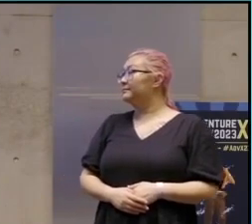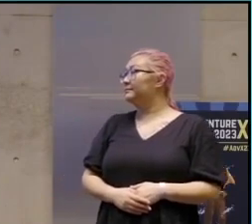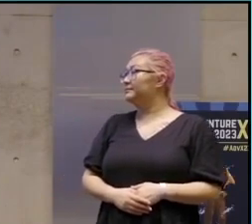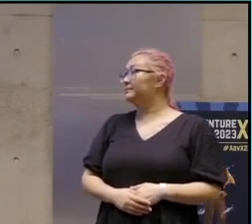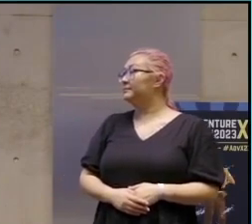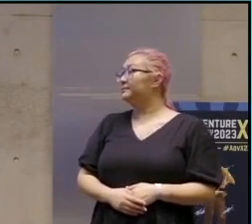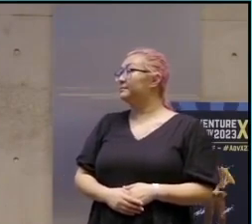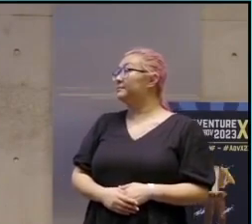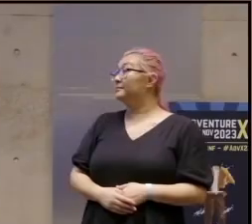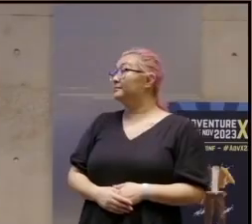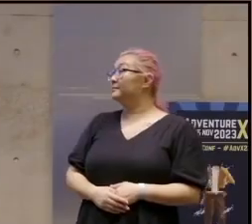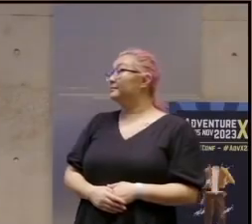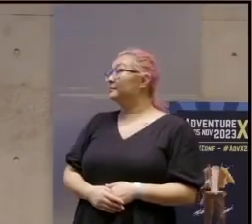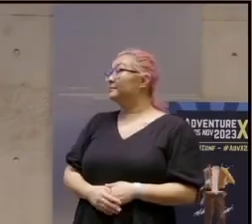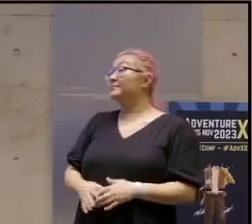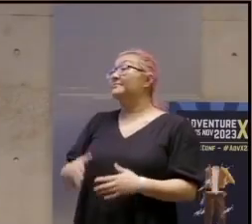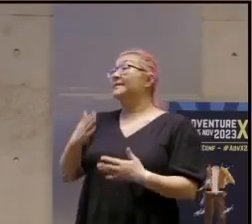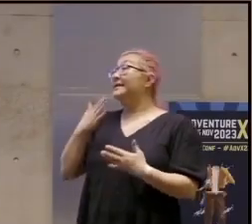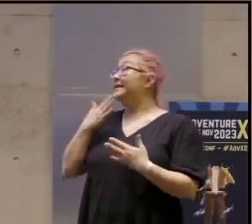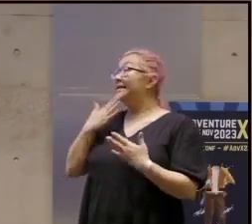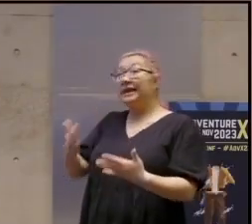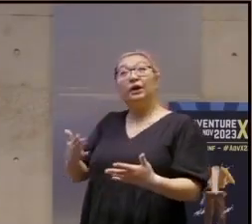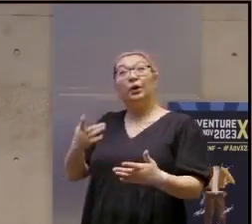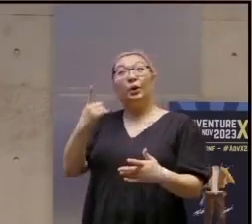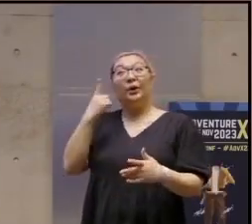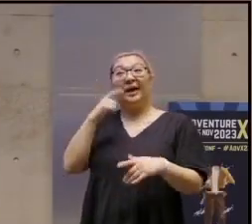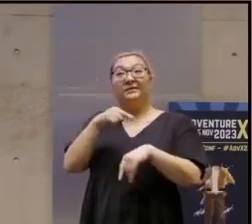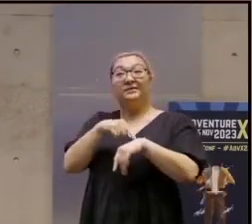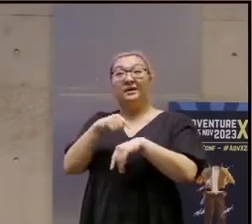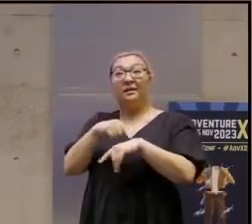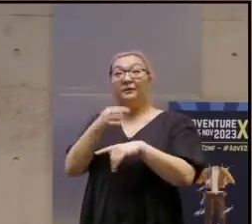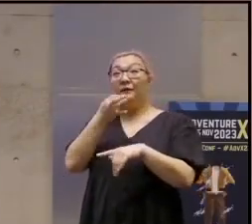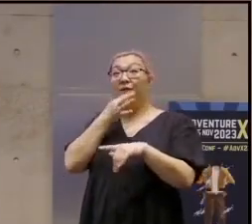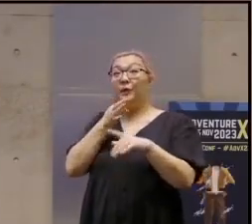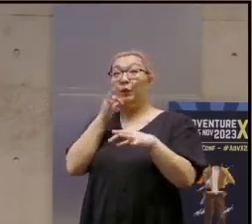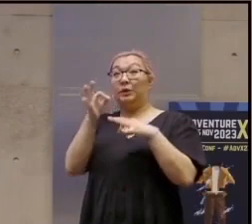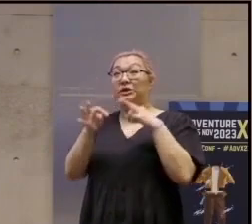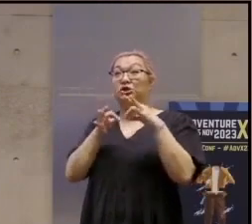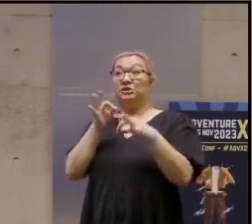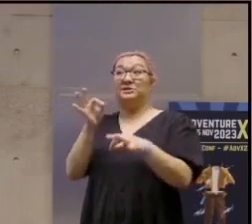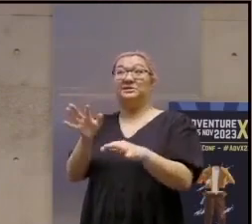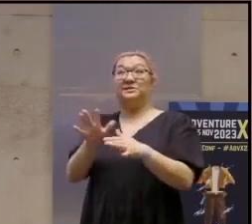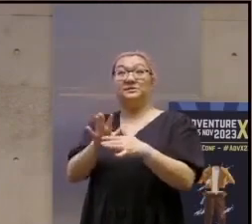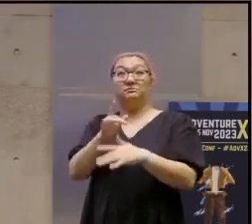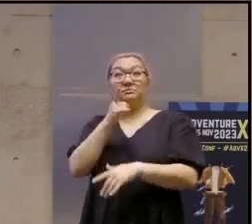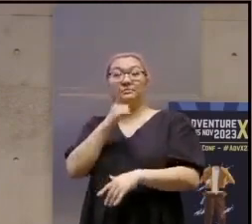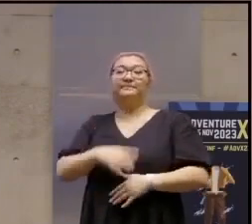Thank you, Marina. We have time for a few questions, if anyone would like to raise your hand, right at the back.